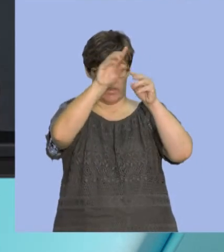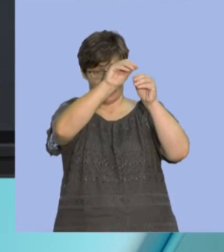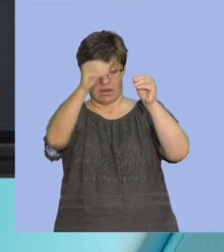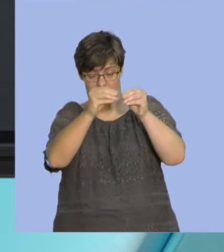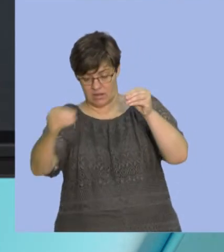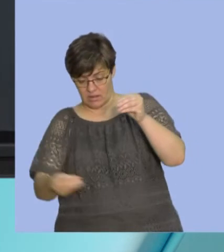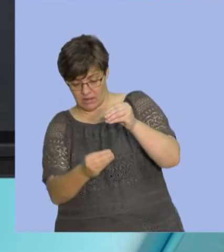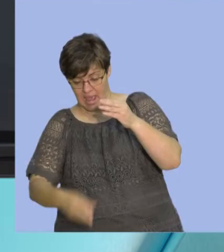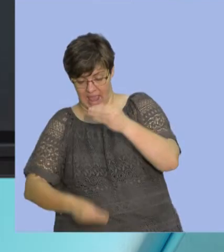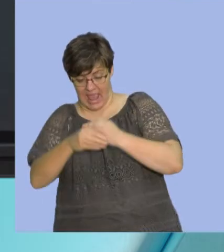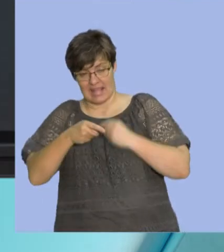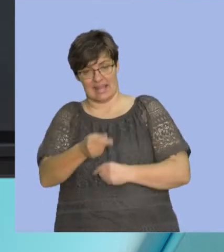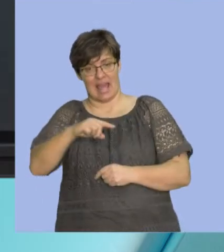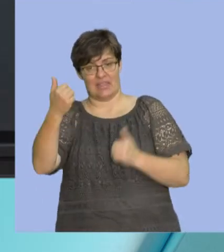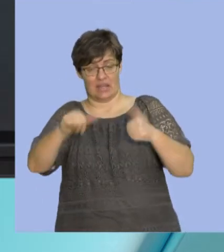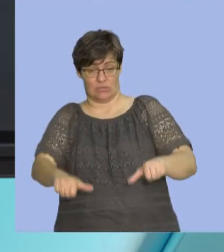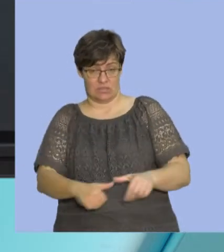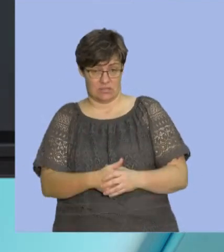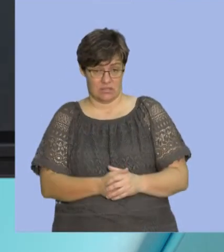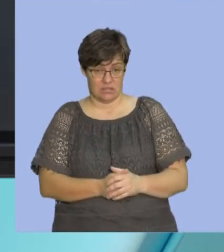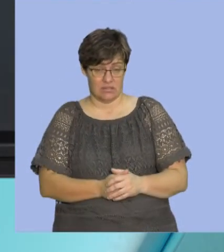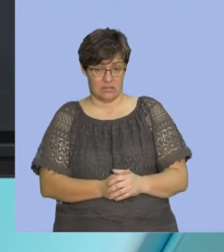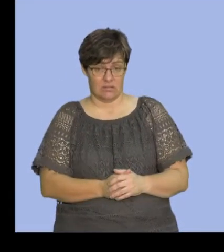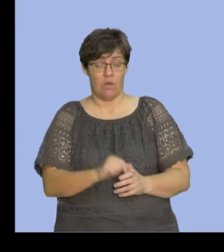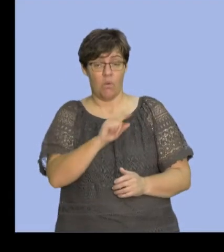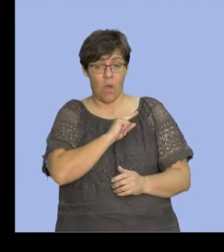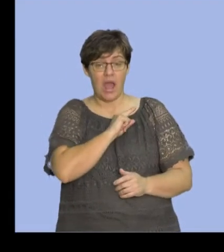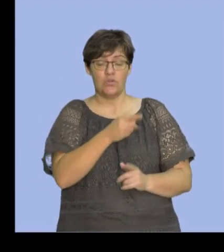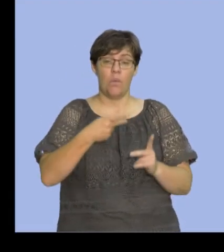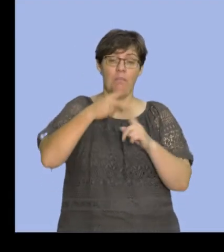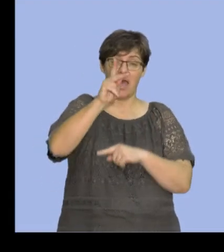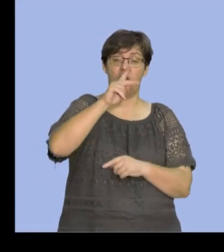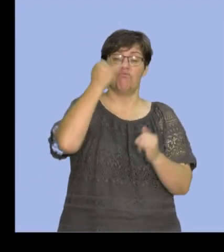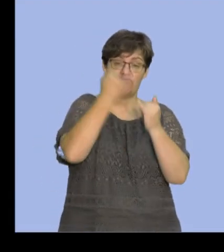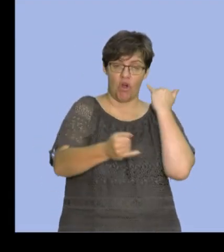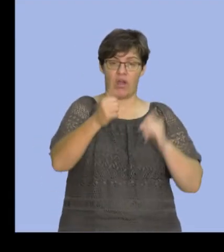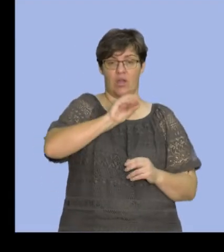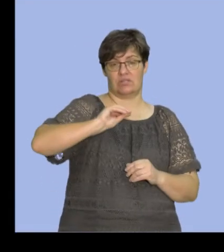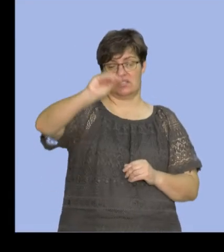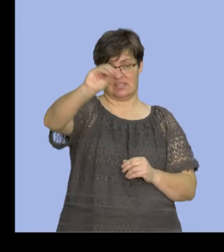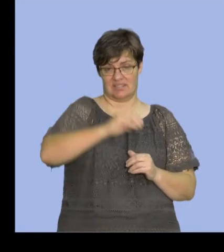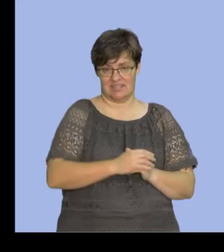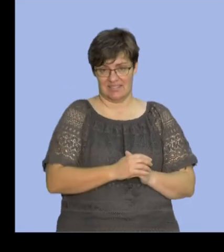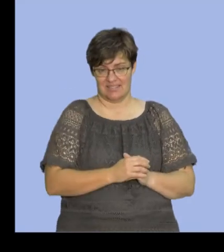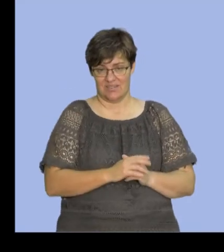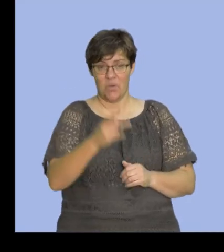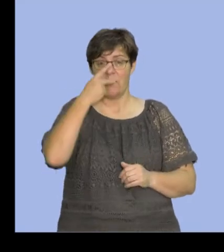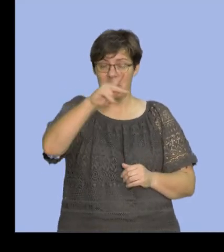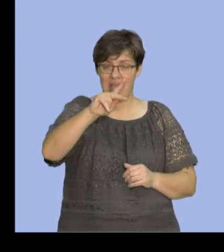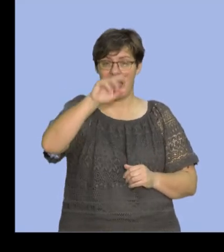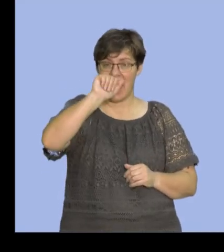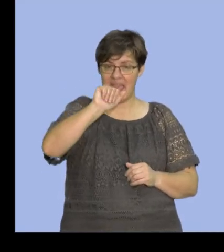account you need to subtract the 420. Because remember, you paid A apple,